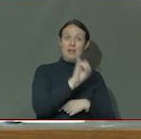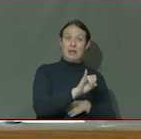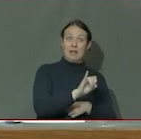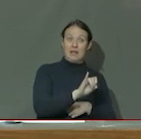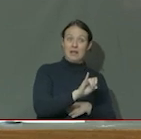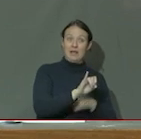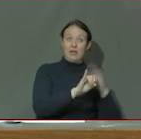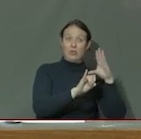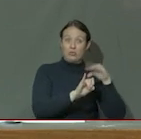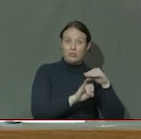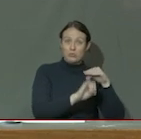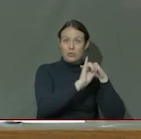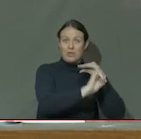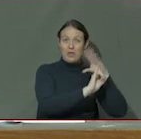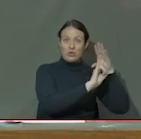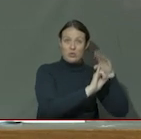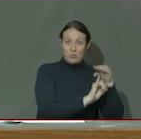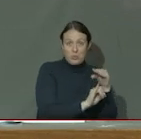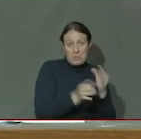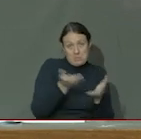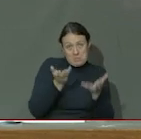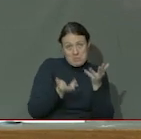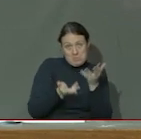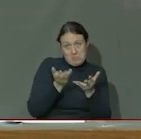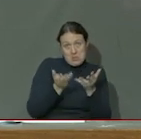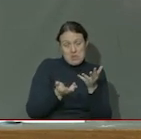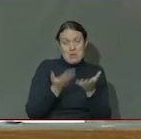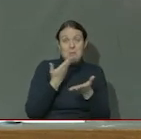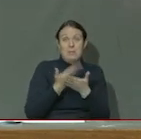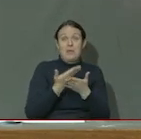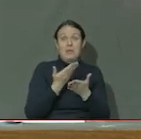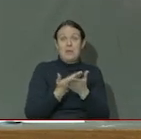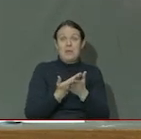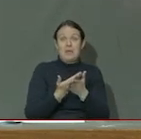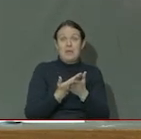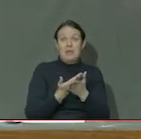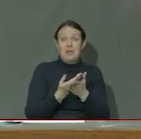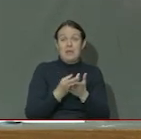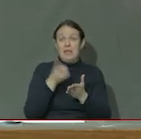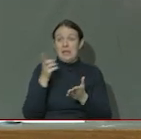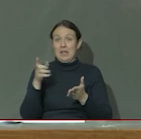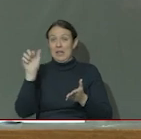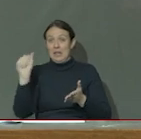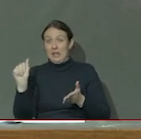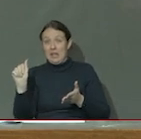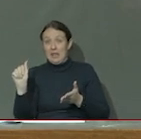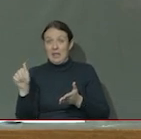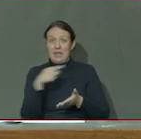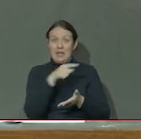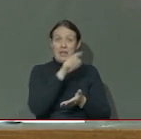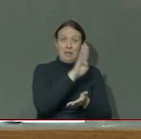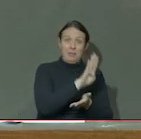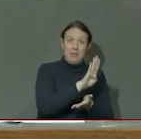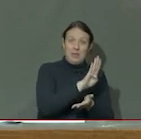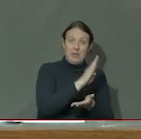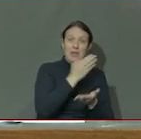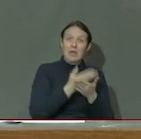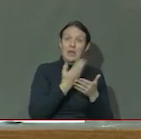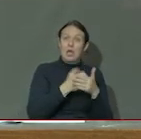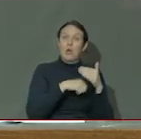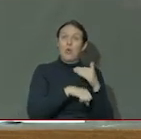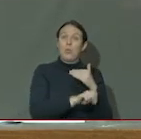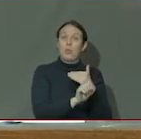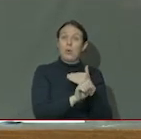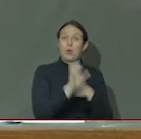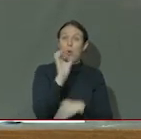from that side. There's a chance that this parent with blood type A getting married to B, and the child is born